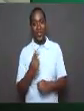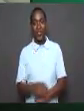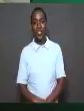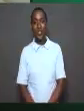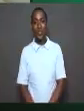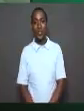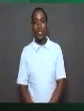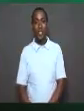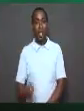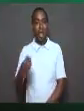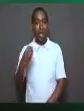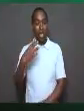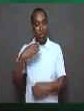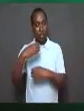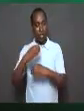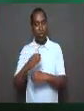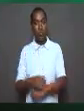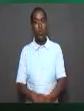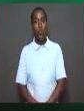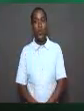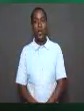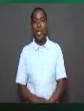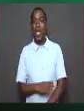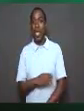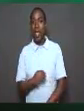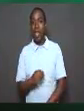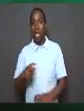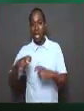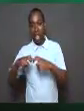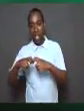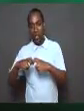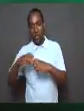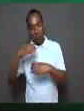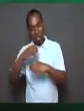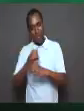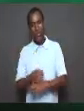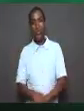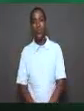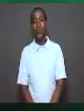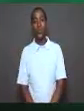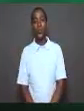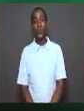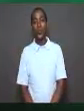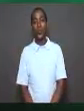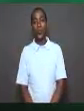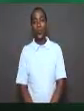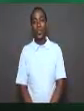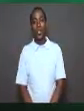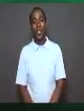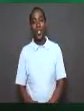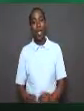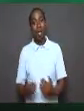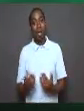light microscope and the electron microscope. We will be